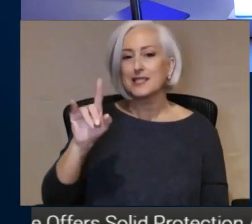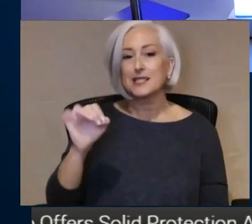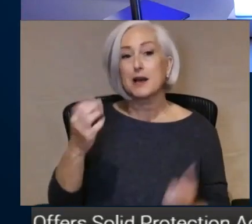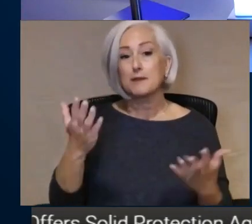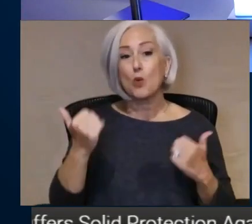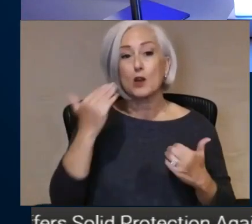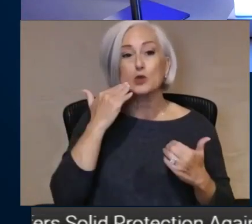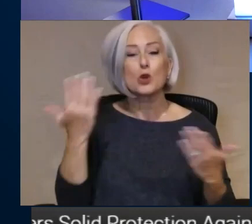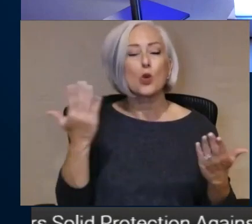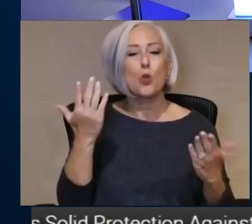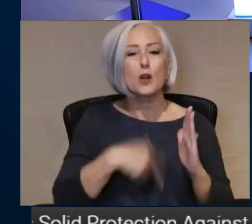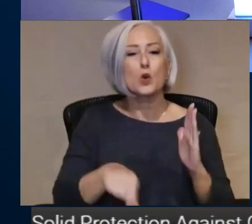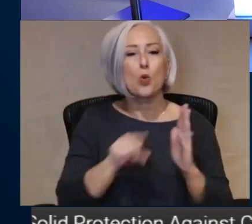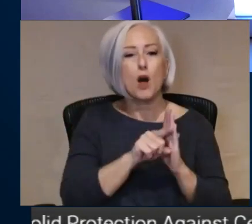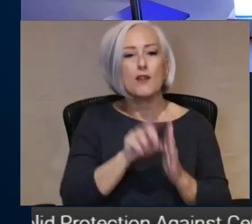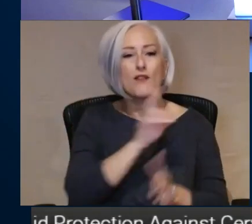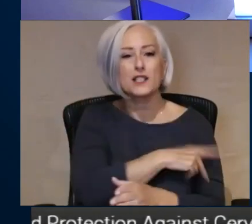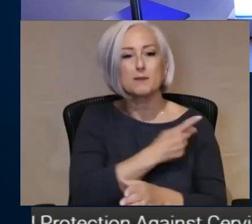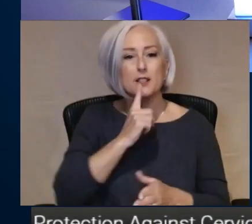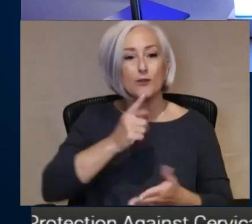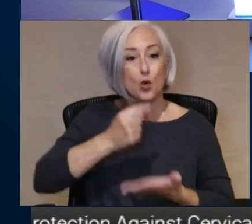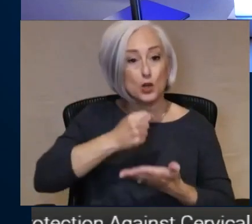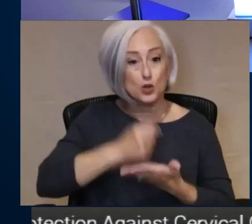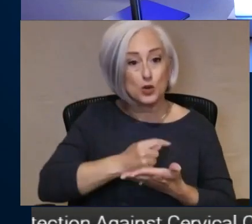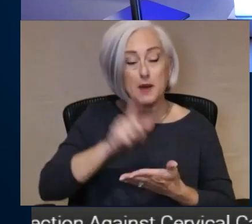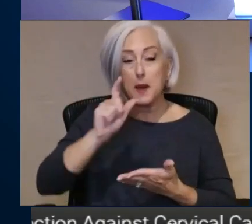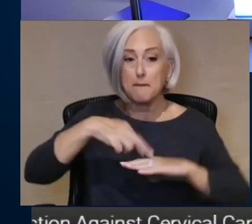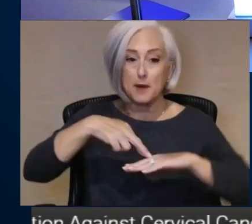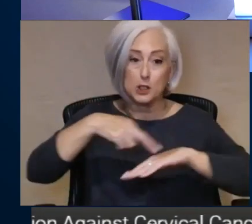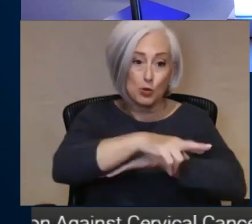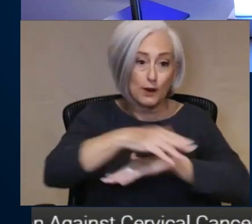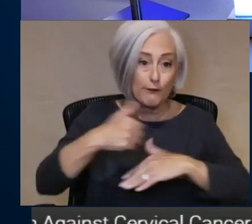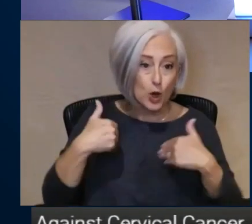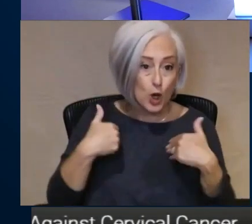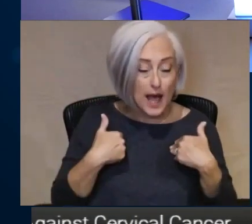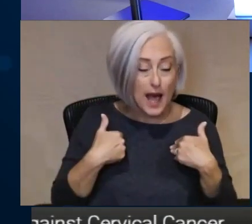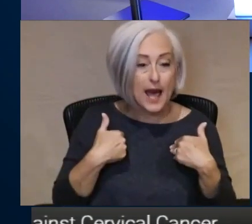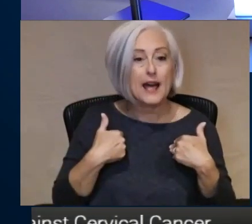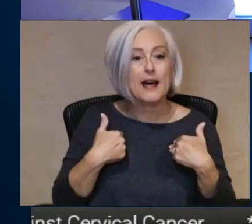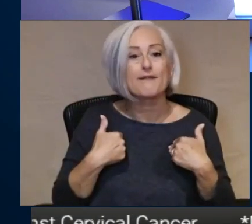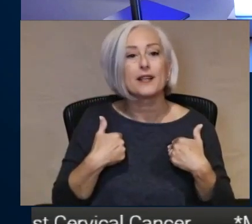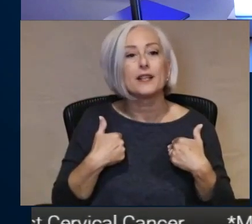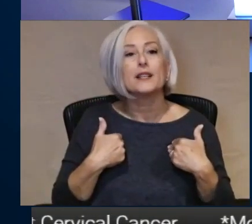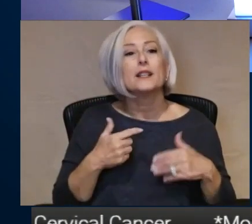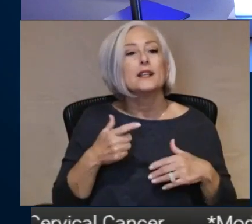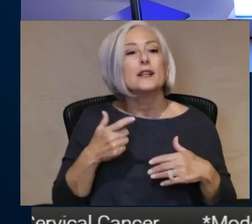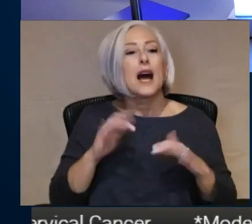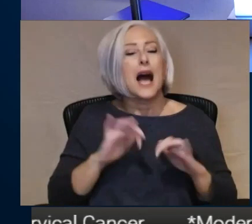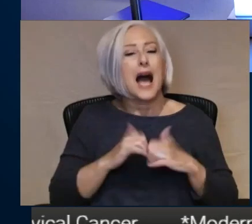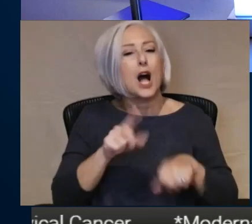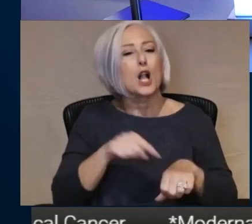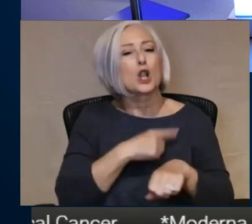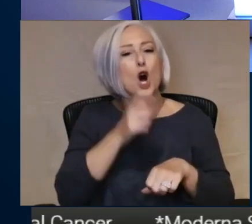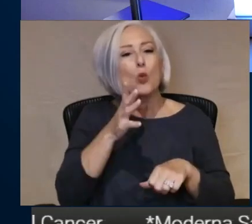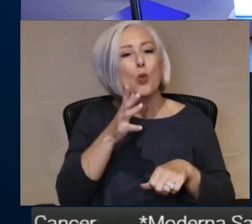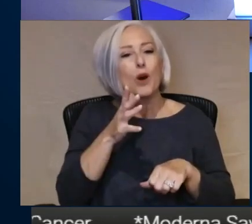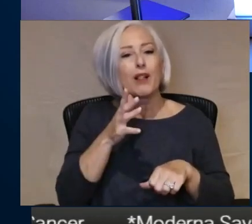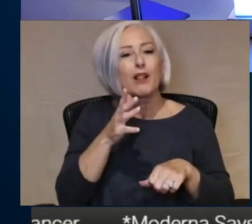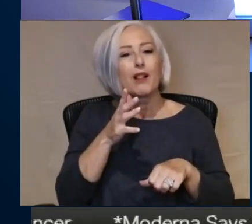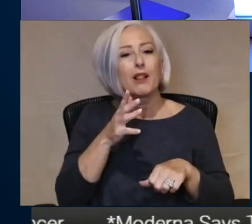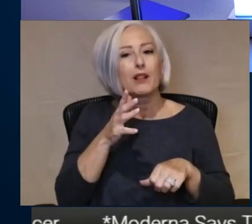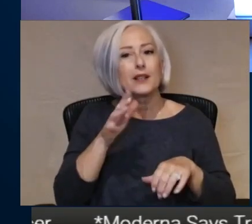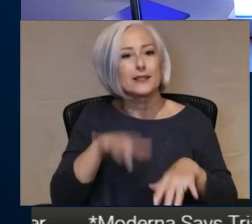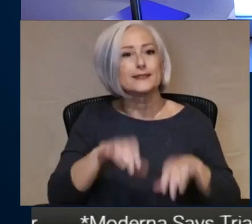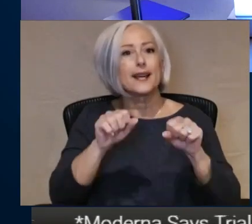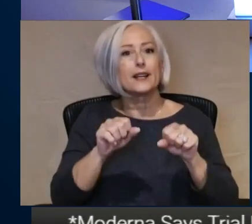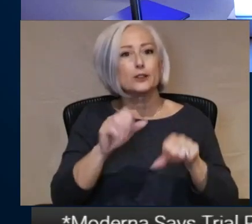a patient for the treatment? Do you have to have a referral? There's a lot to unpack here. Listen, how long does it take to get in for an appointment? Does it always